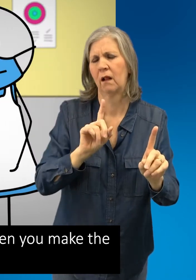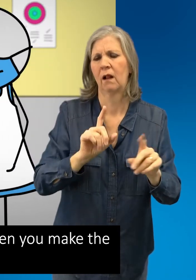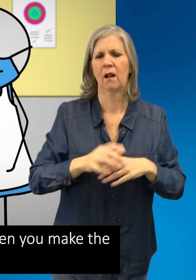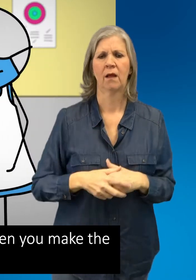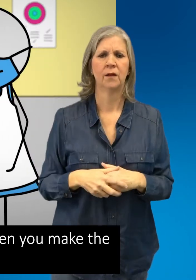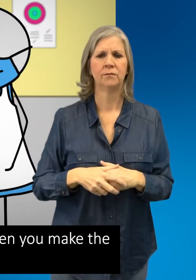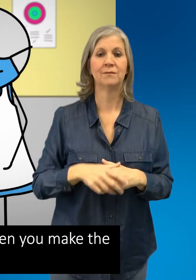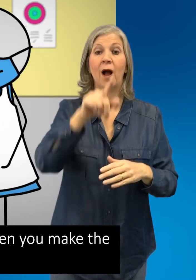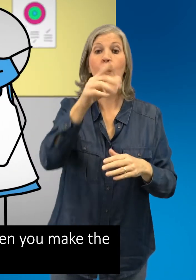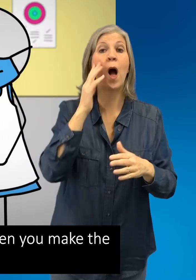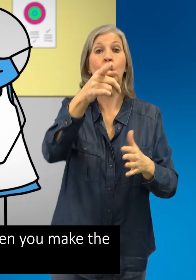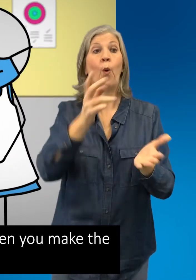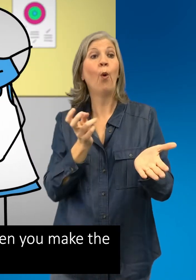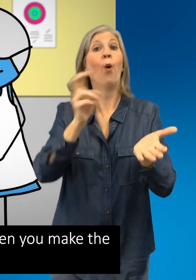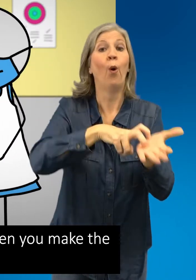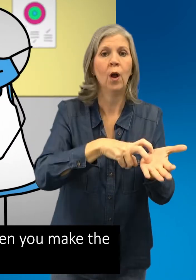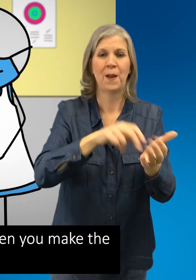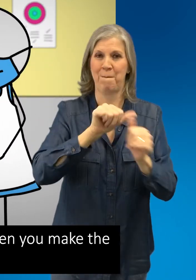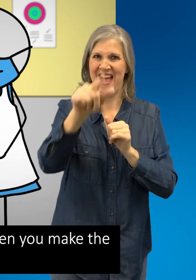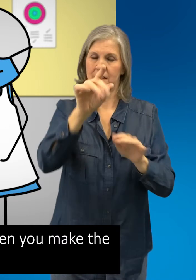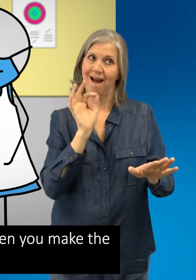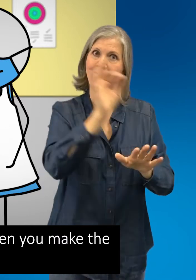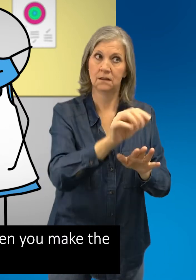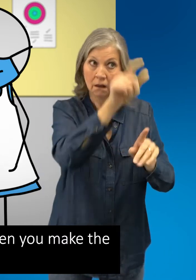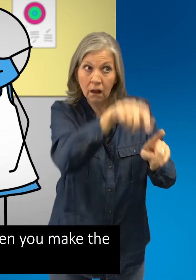However, you can ask for a woman when you make the booking.